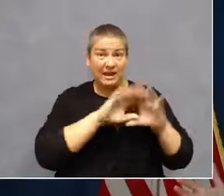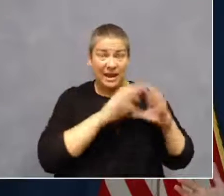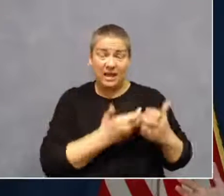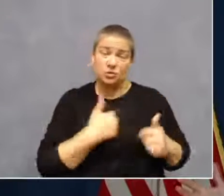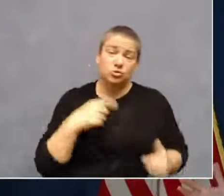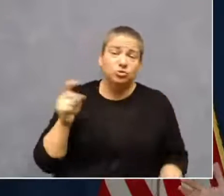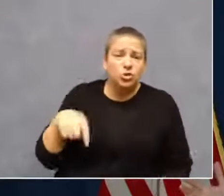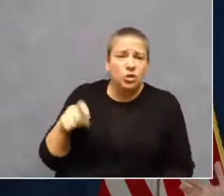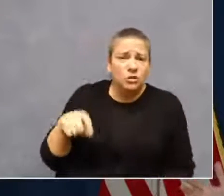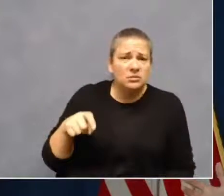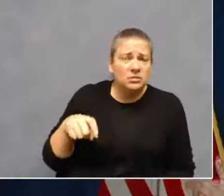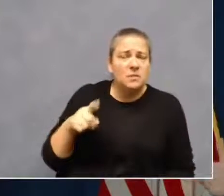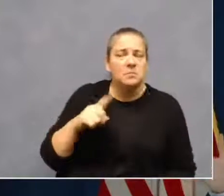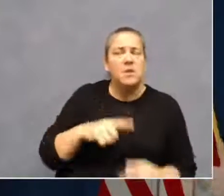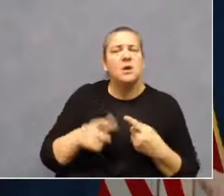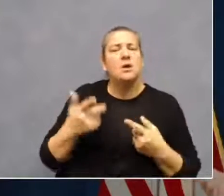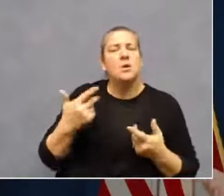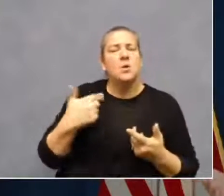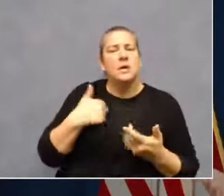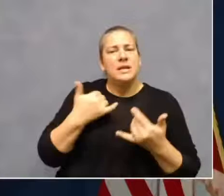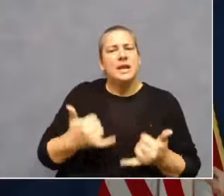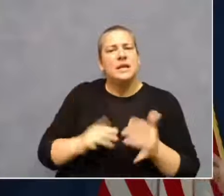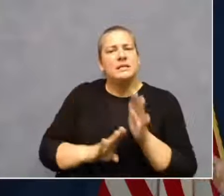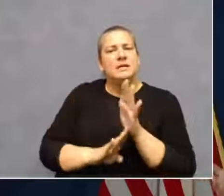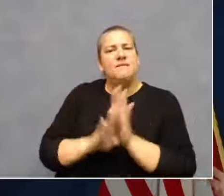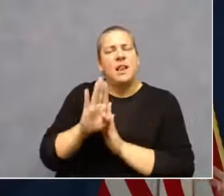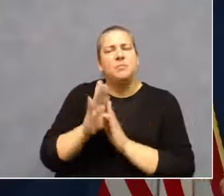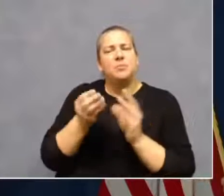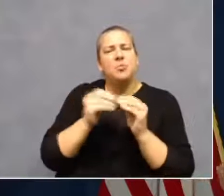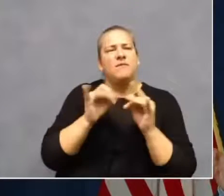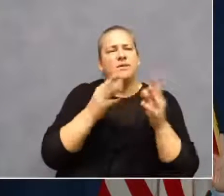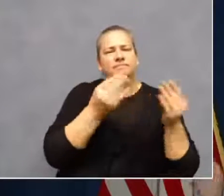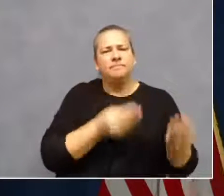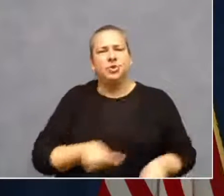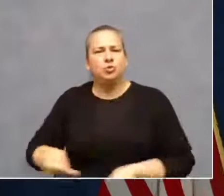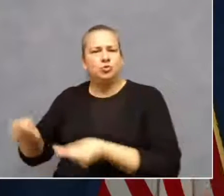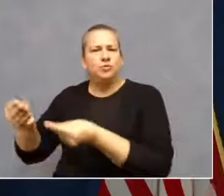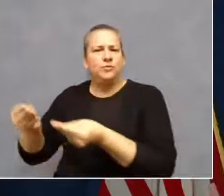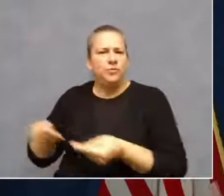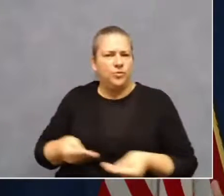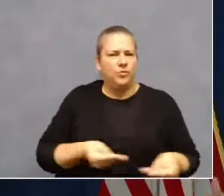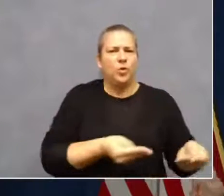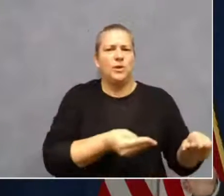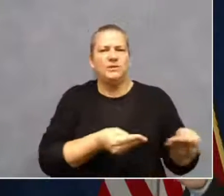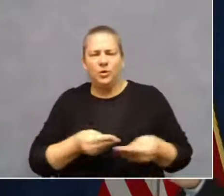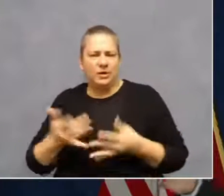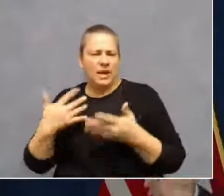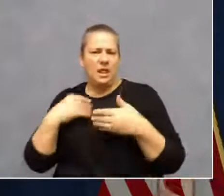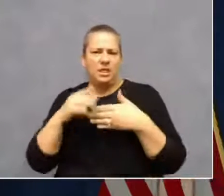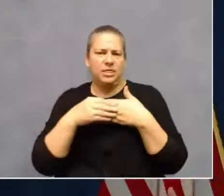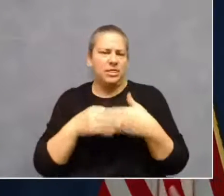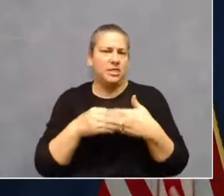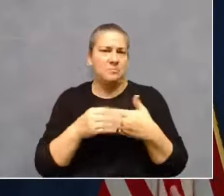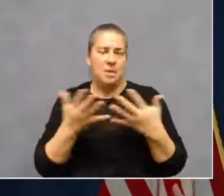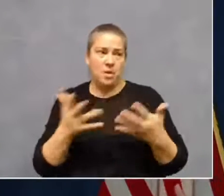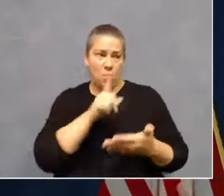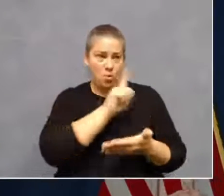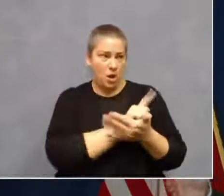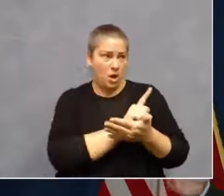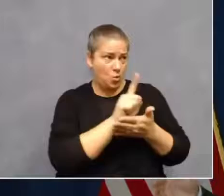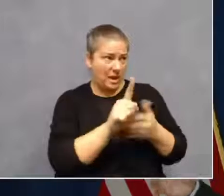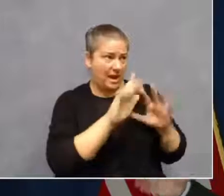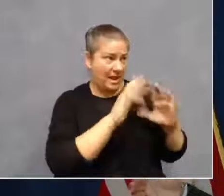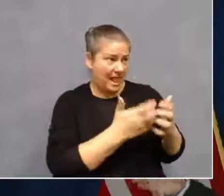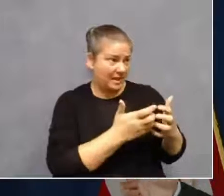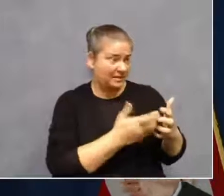fluid approach where it's disruptive. All this is disruptive, but you can be in class 1 week and out the next,